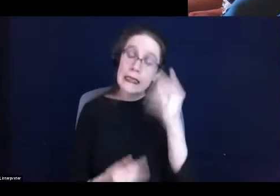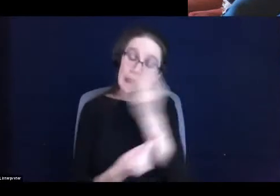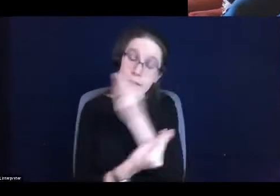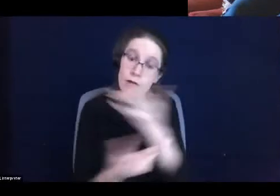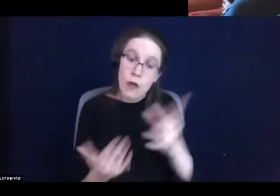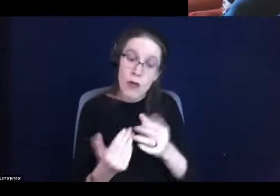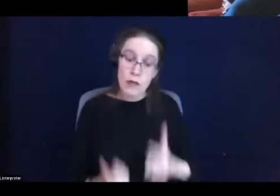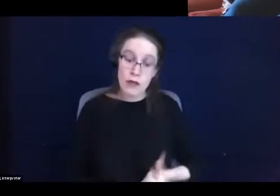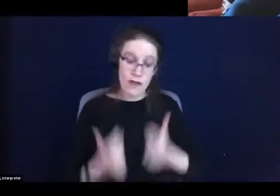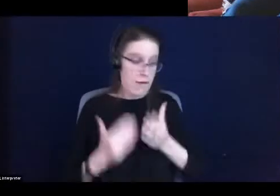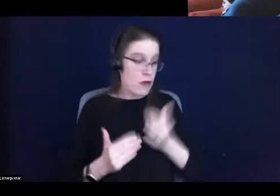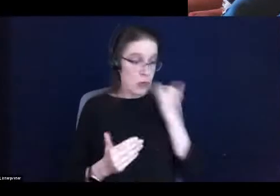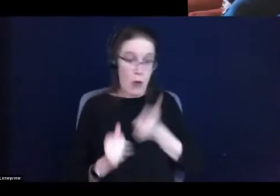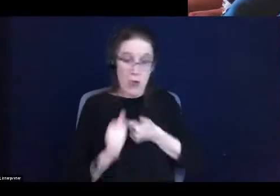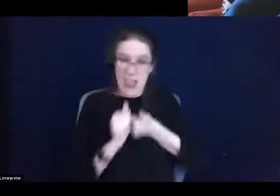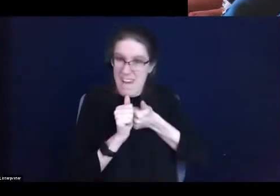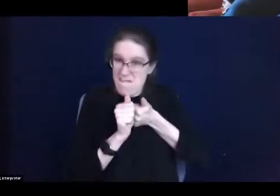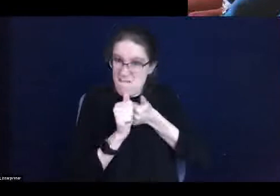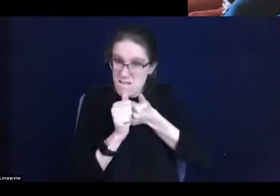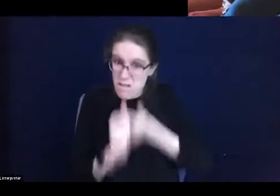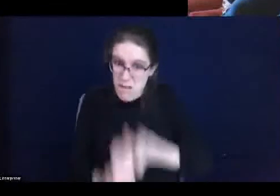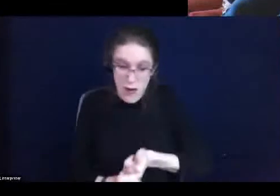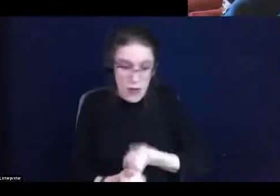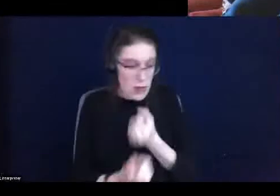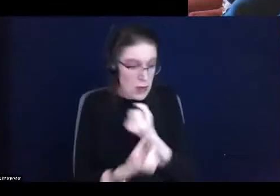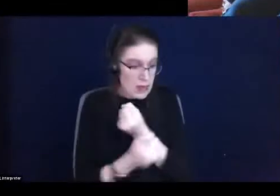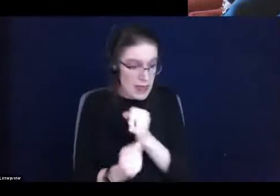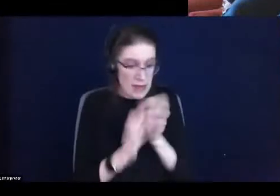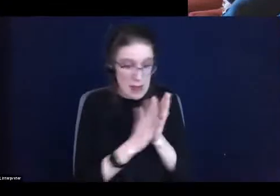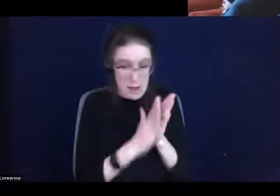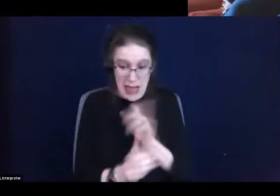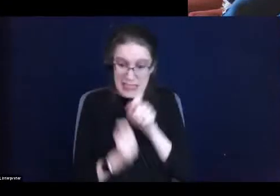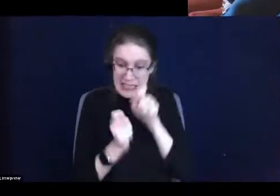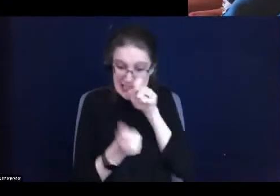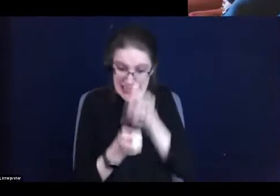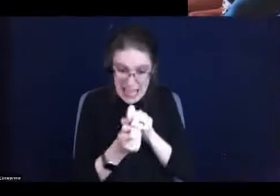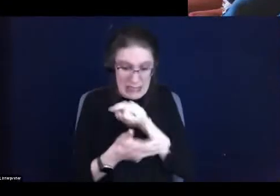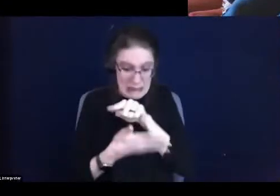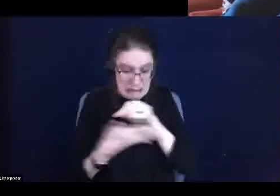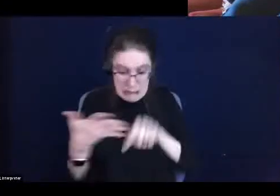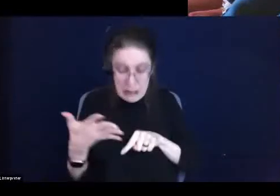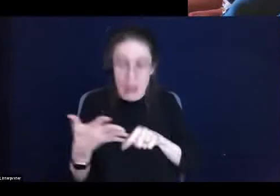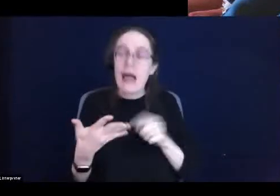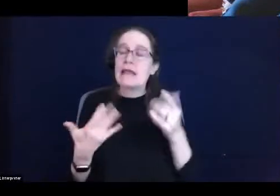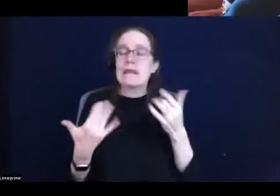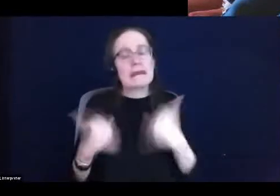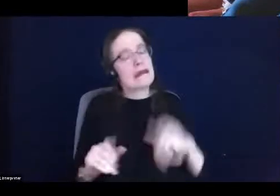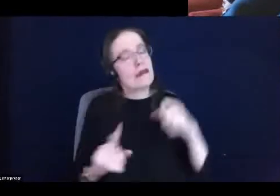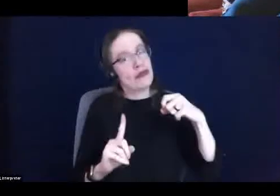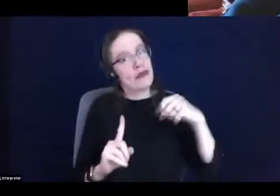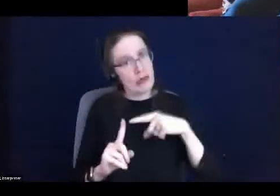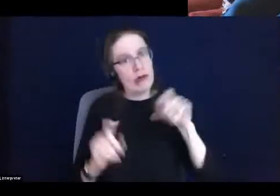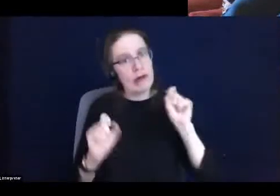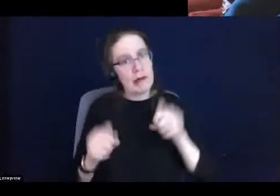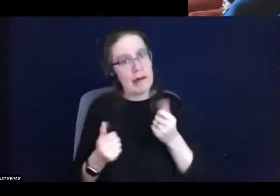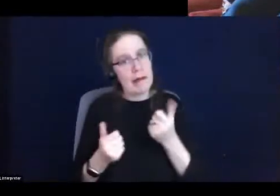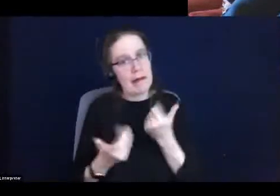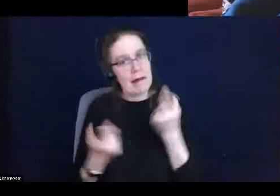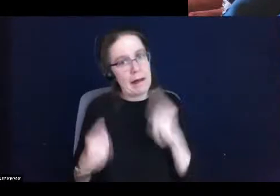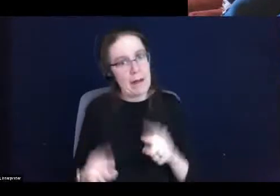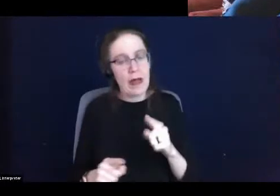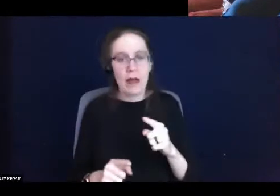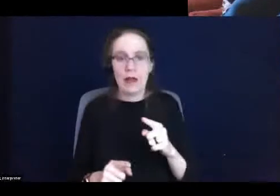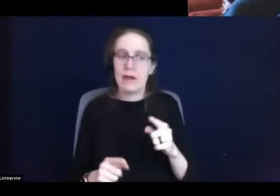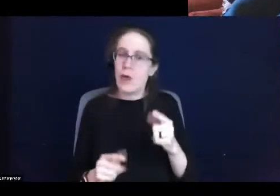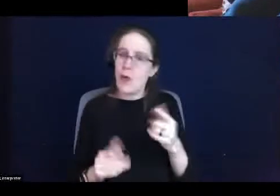to the letter, they can still get triggered or it just might not work. Safety plans are not foolproof solutions, but they do